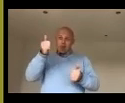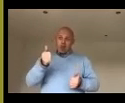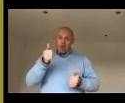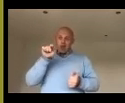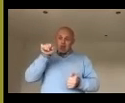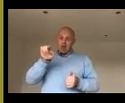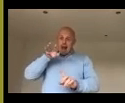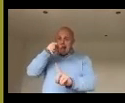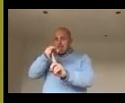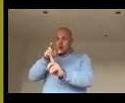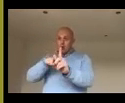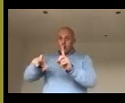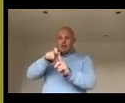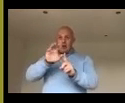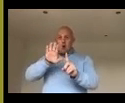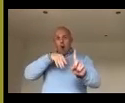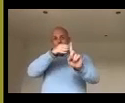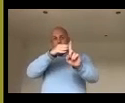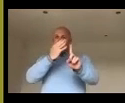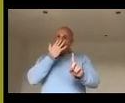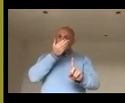at a particular age group or a particular,